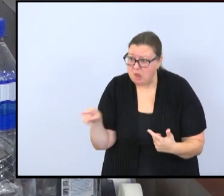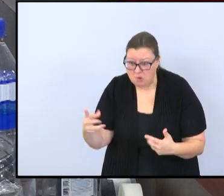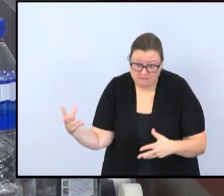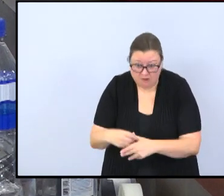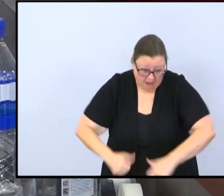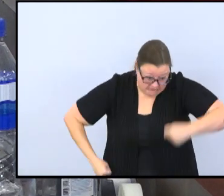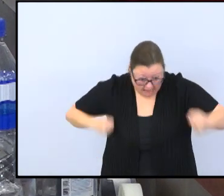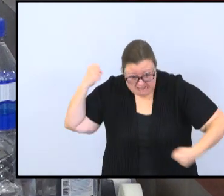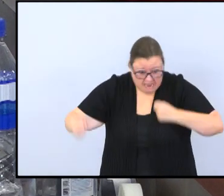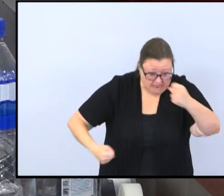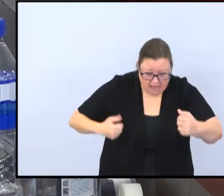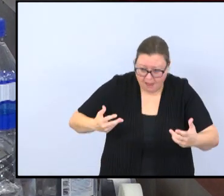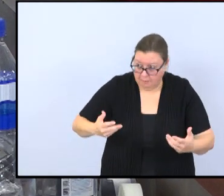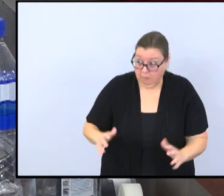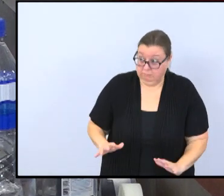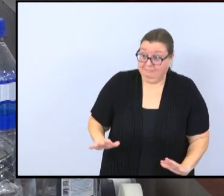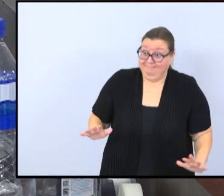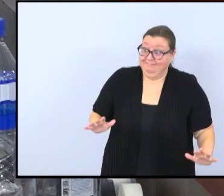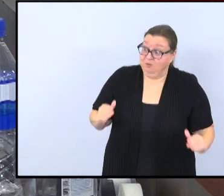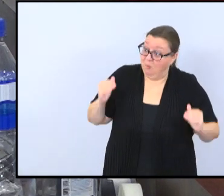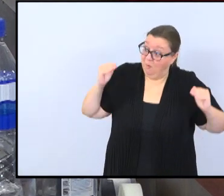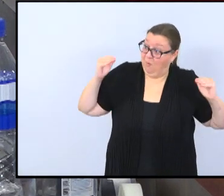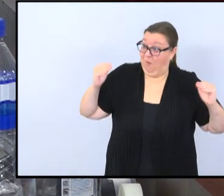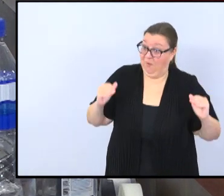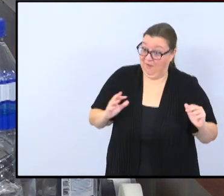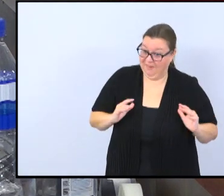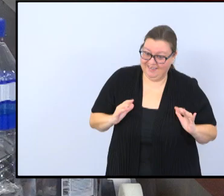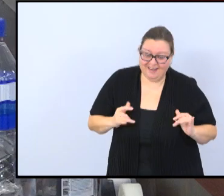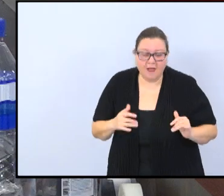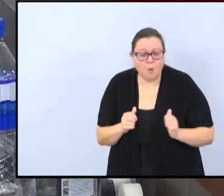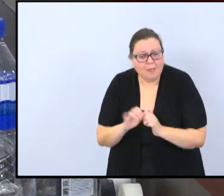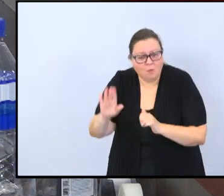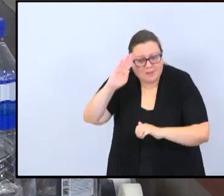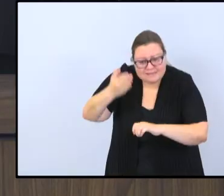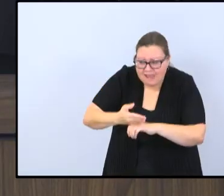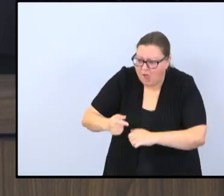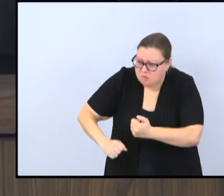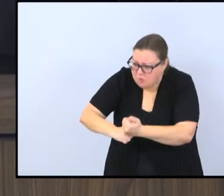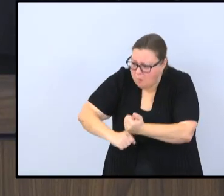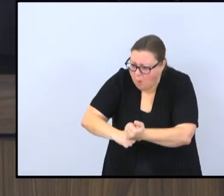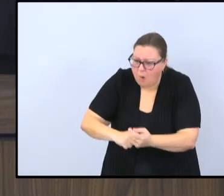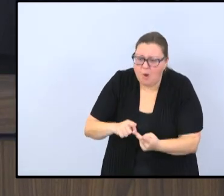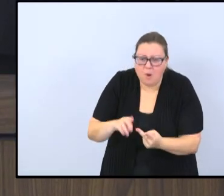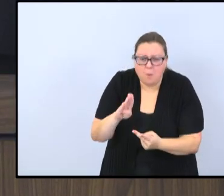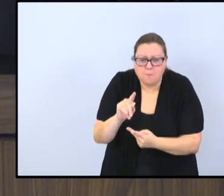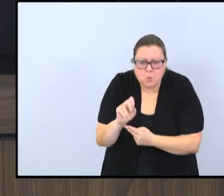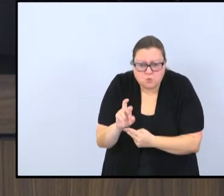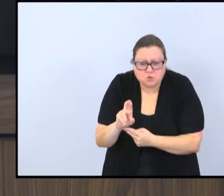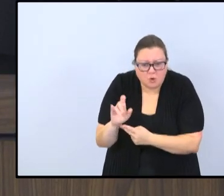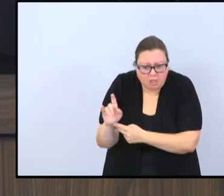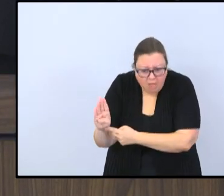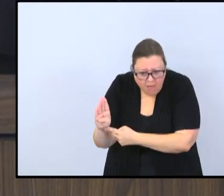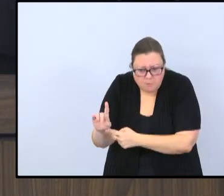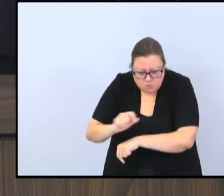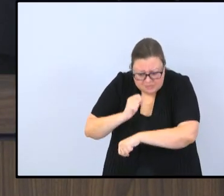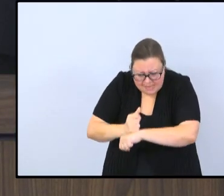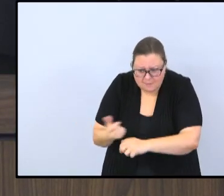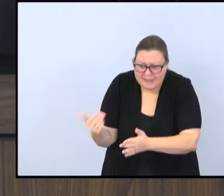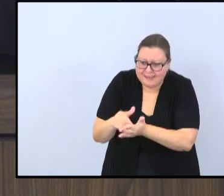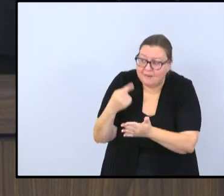the sidelines with your son, getting the booster club started again for not only for your son, but for the